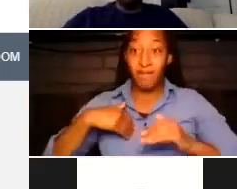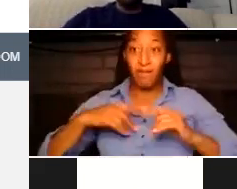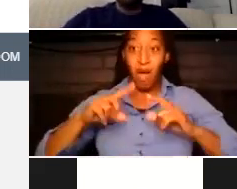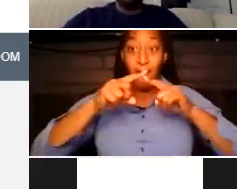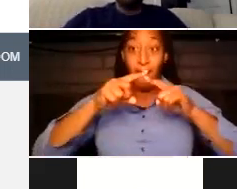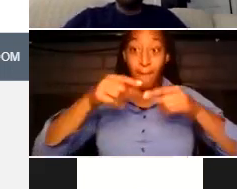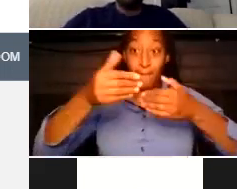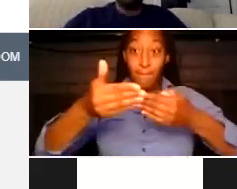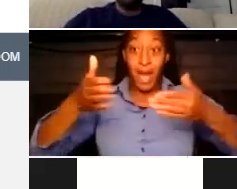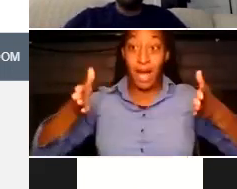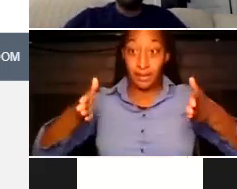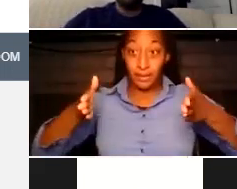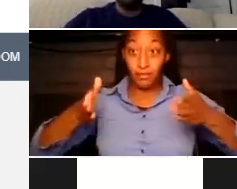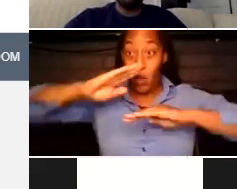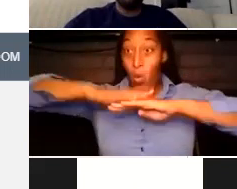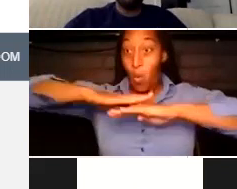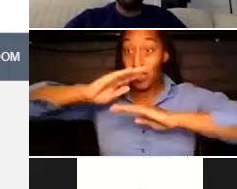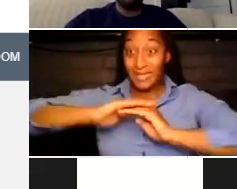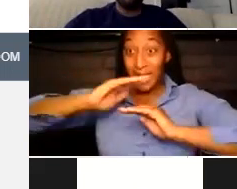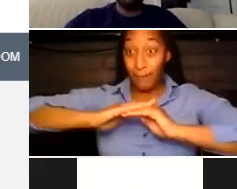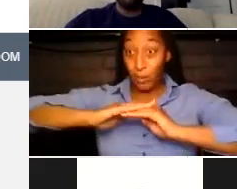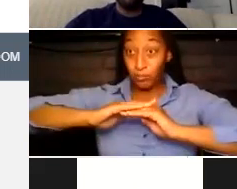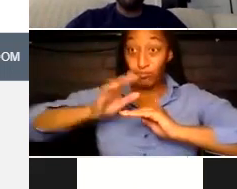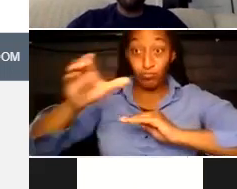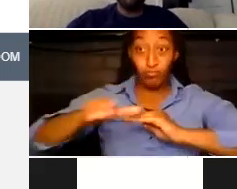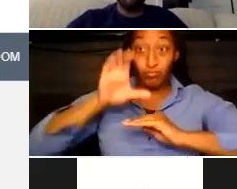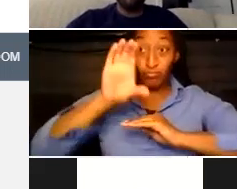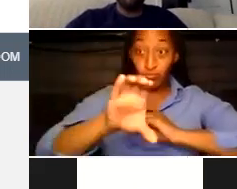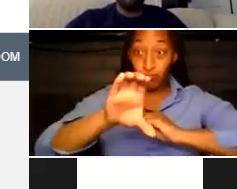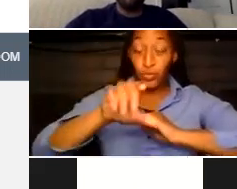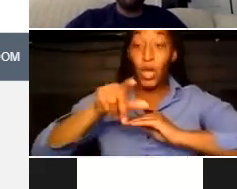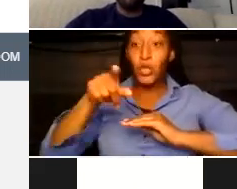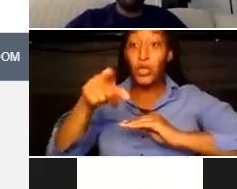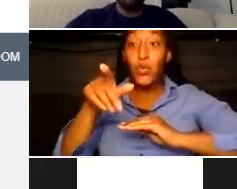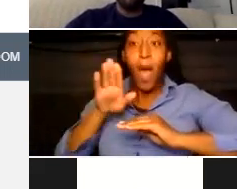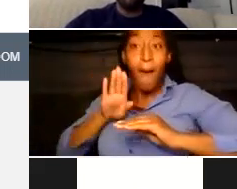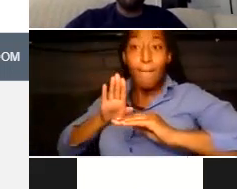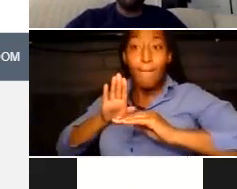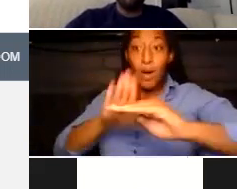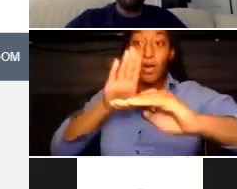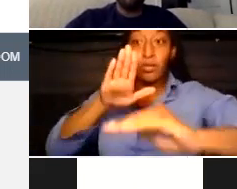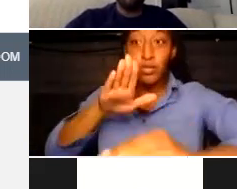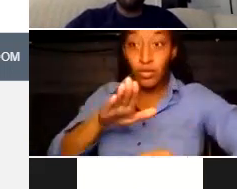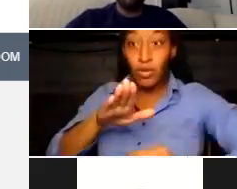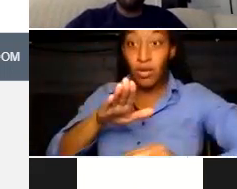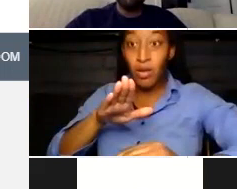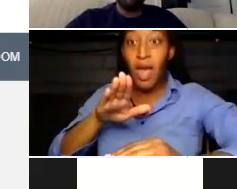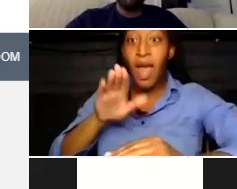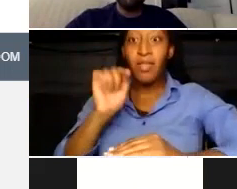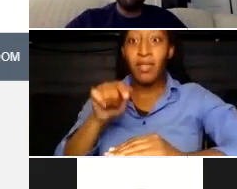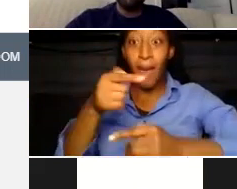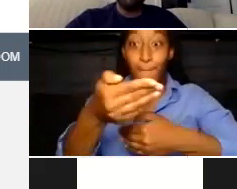apply to that box has to be in the same direction as the